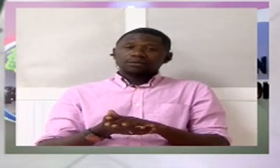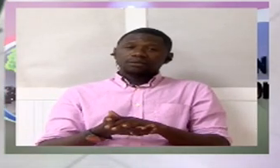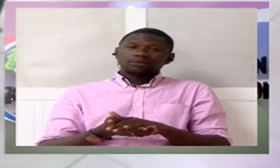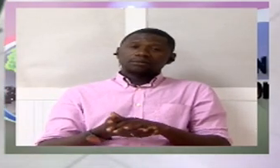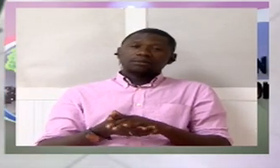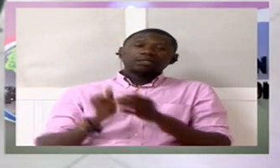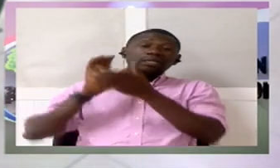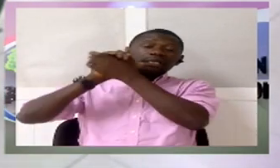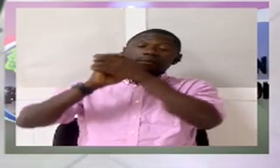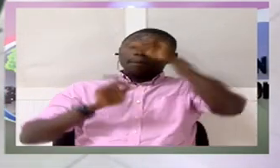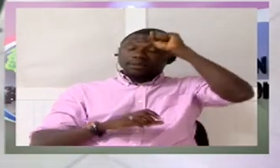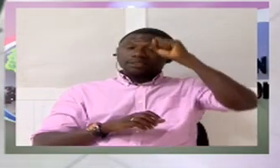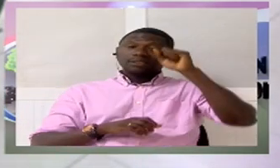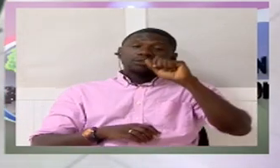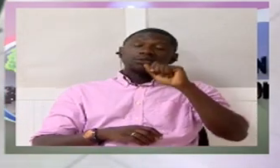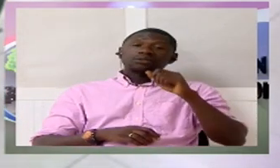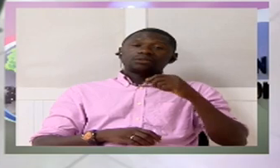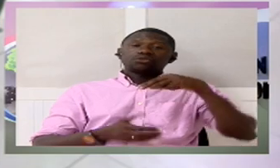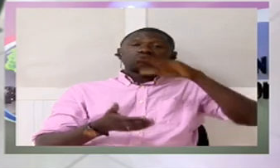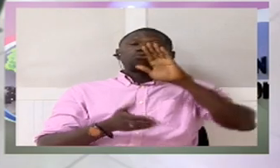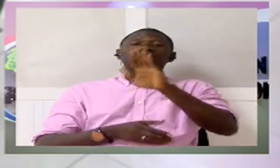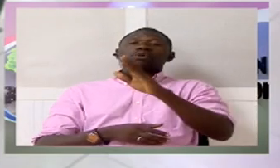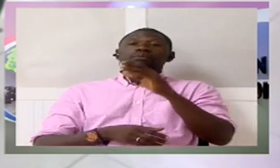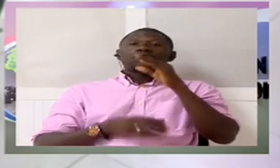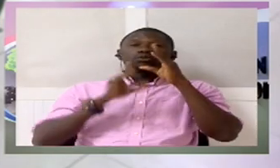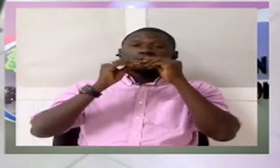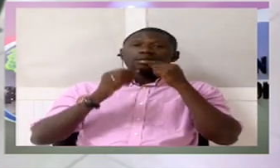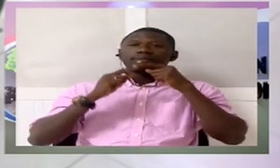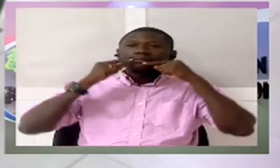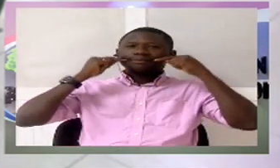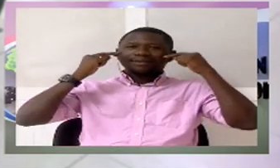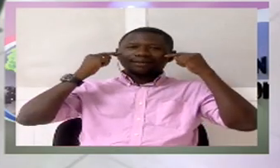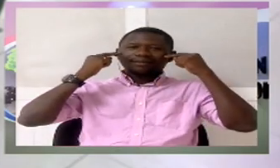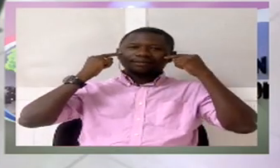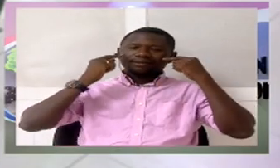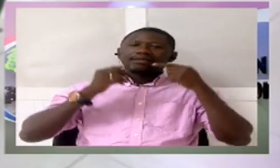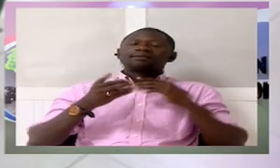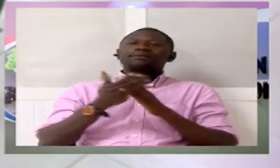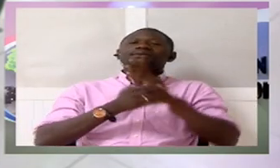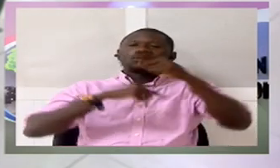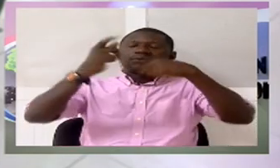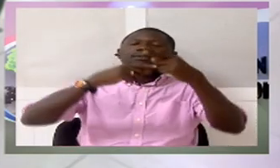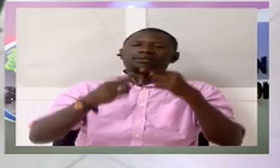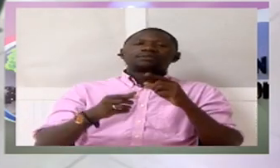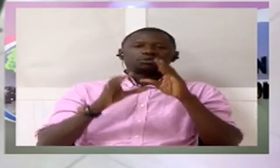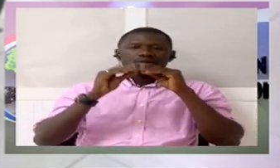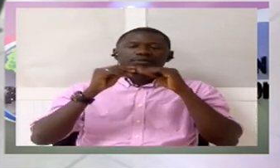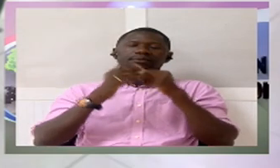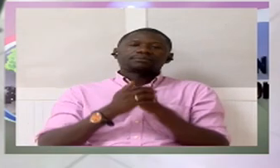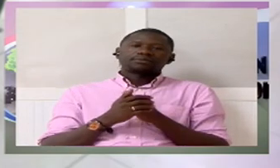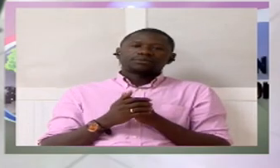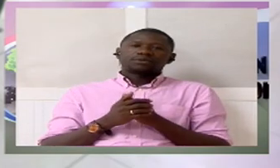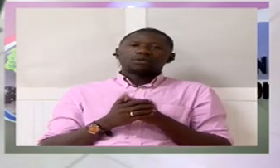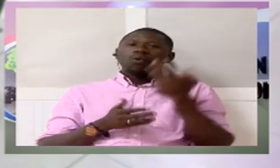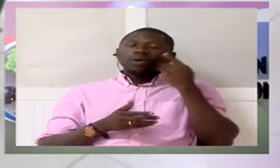smiled. Gaddafi stopped speaking and smiled. Then another continued diamu. And then he continued speaking. Meeting